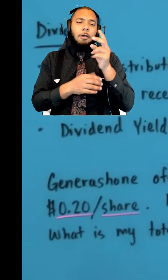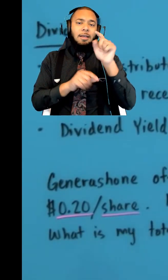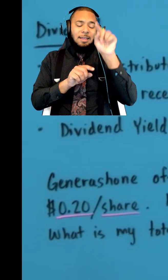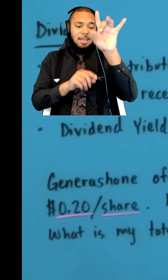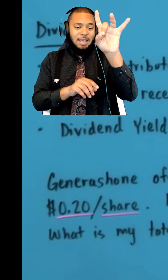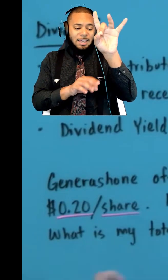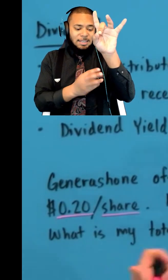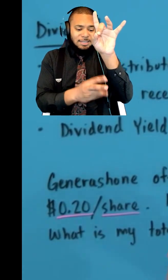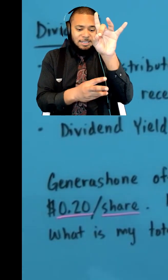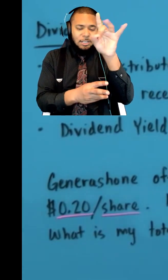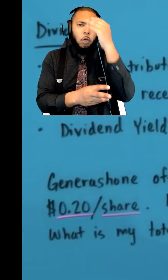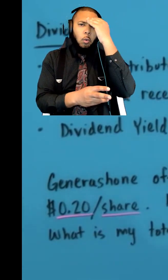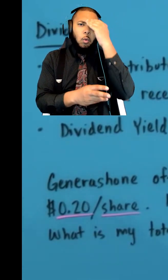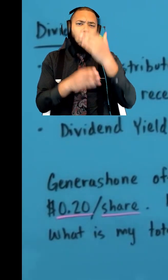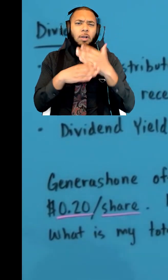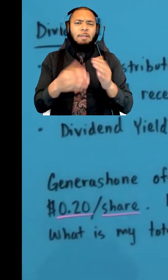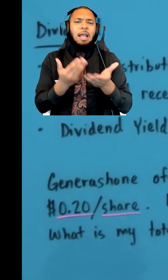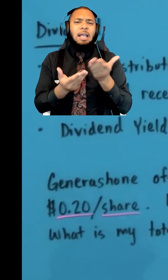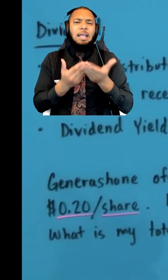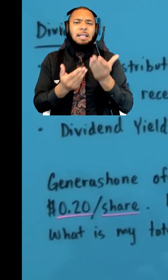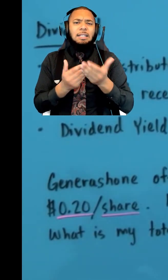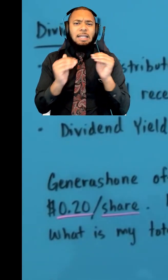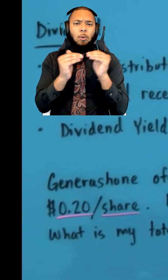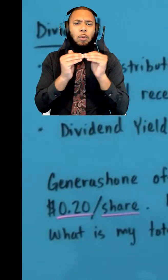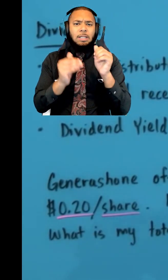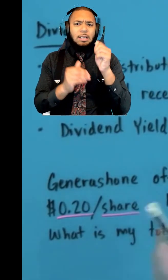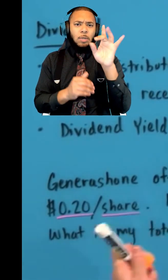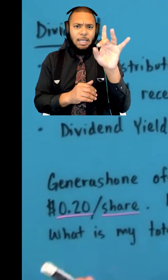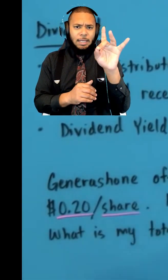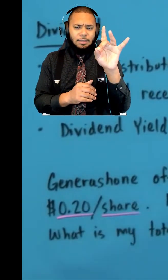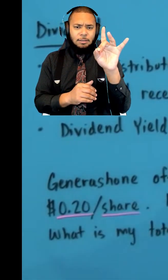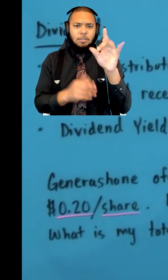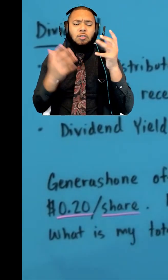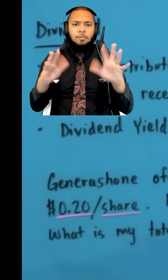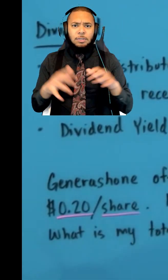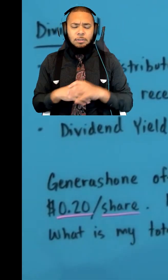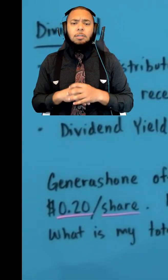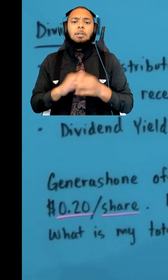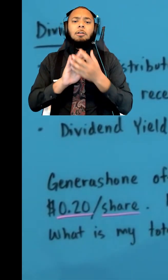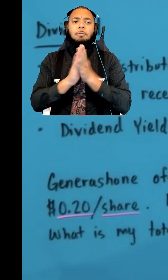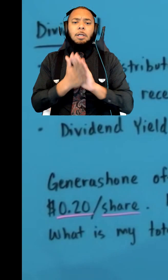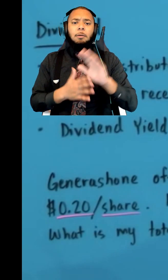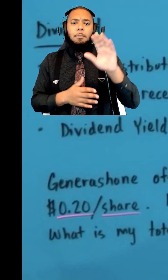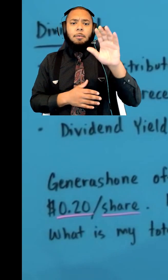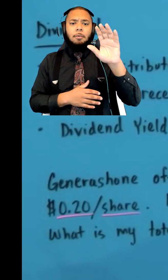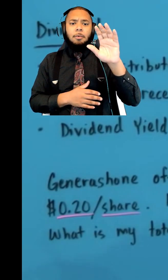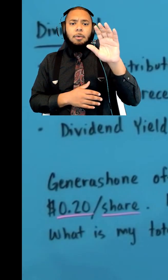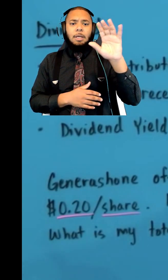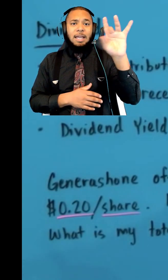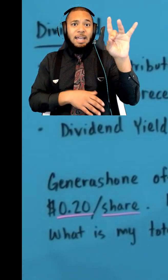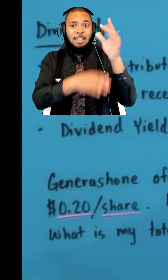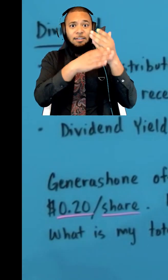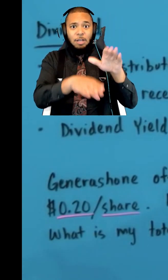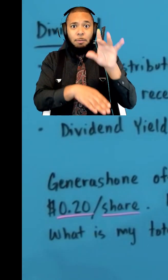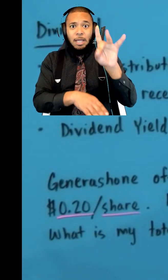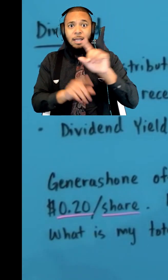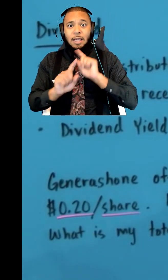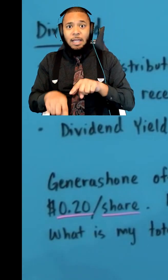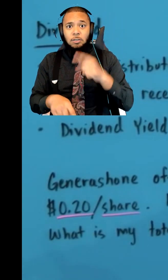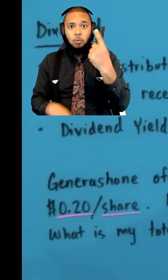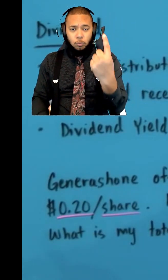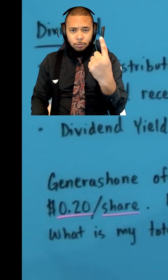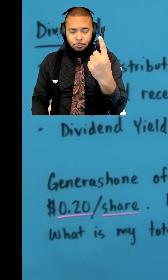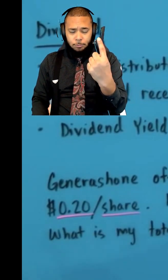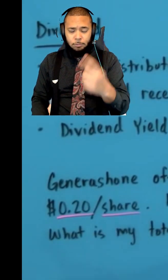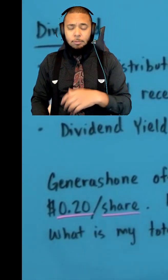thereafter? 8 divided by 8 will give us, write this up here, going up here, is